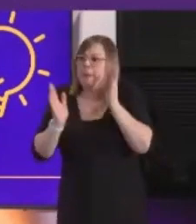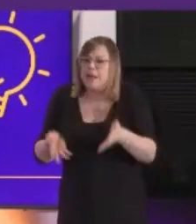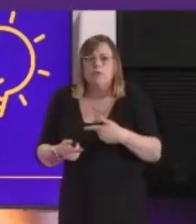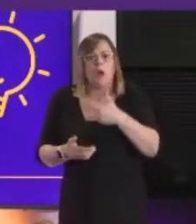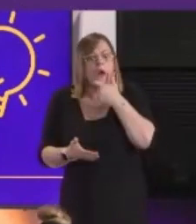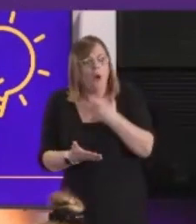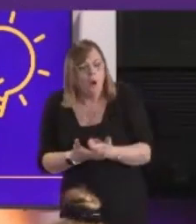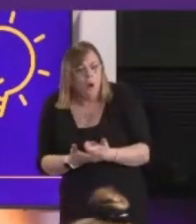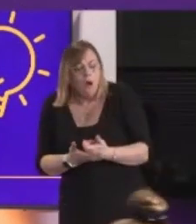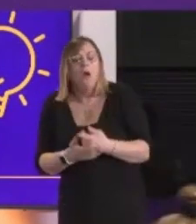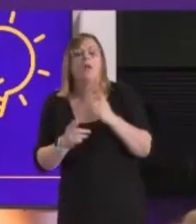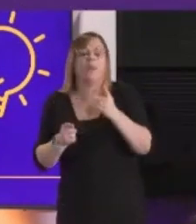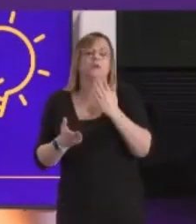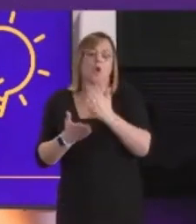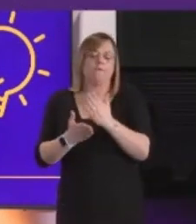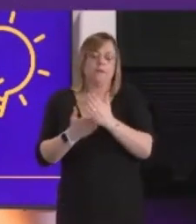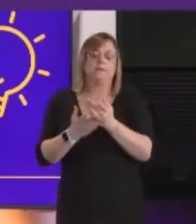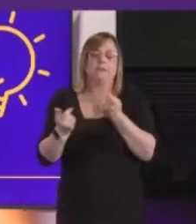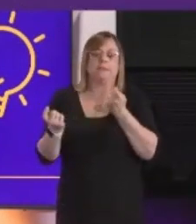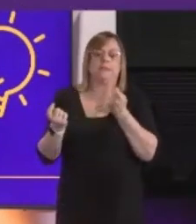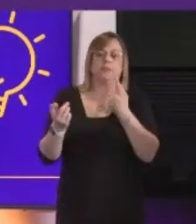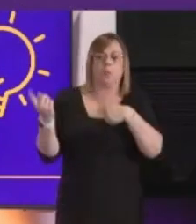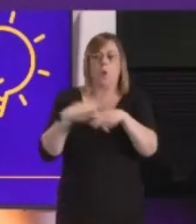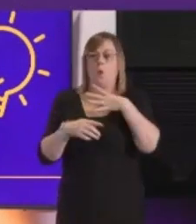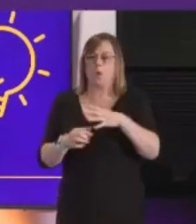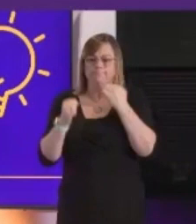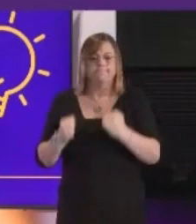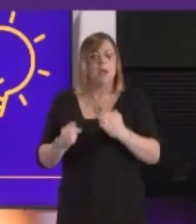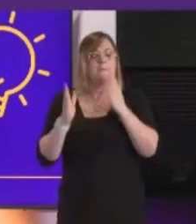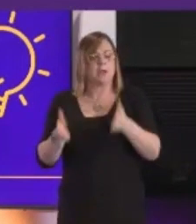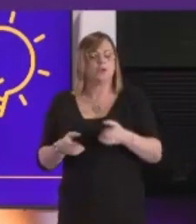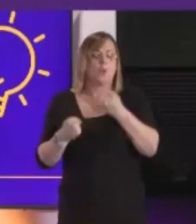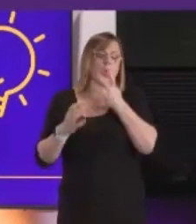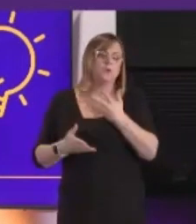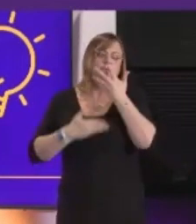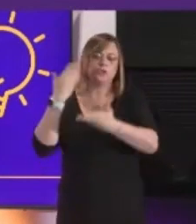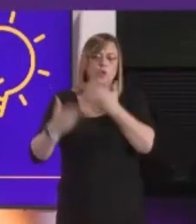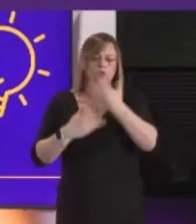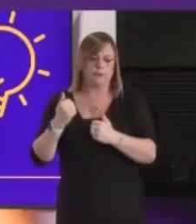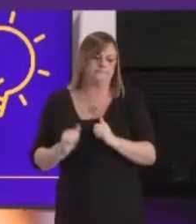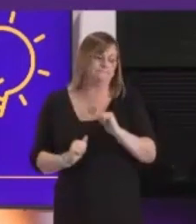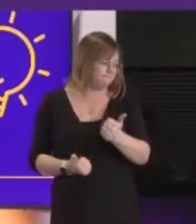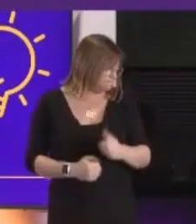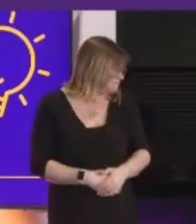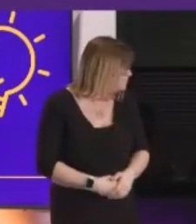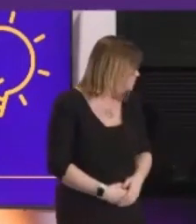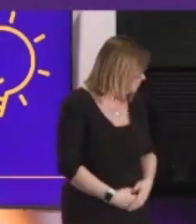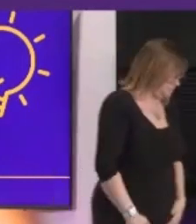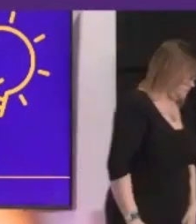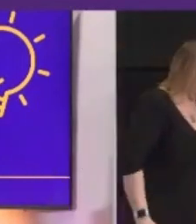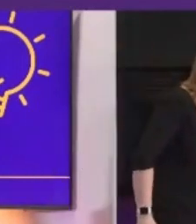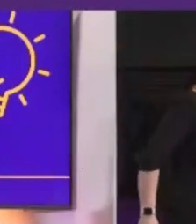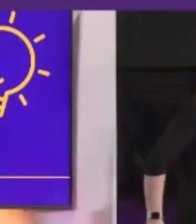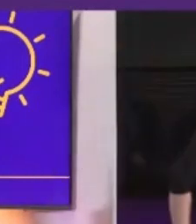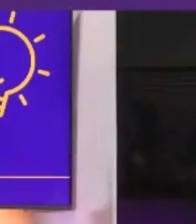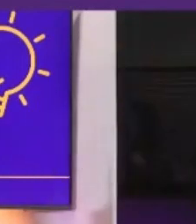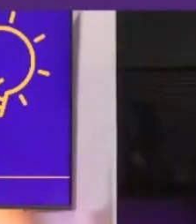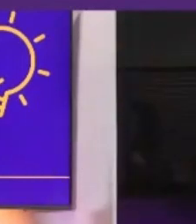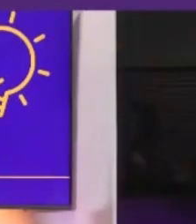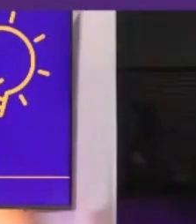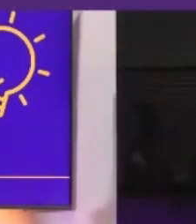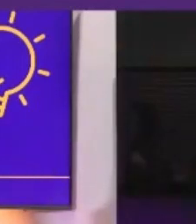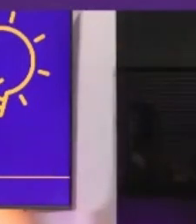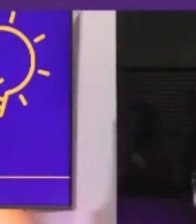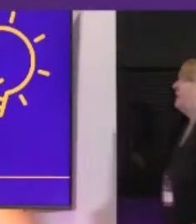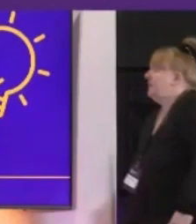mandatory. That's obviously the direction we all want to travel. But thank you, it's wonderful, wonderful story, and amazing piece of work. Thank you. Jonathan, change direction a